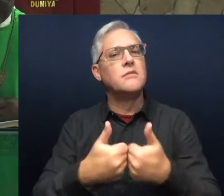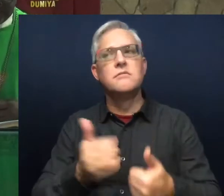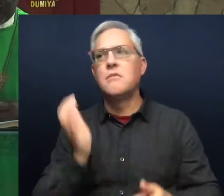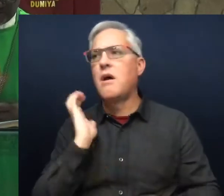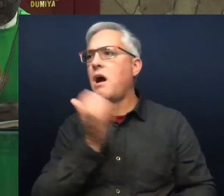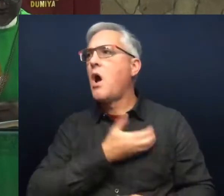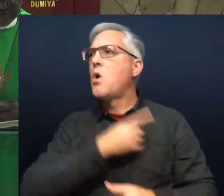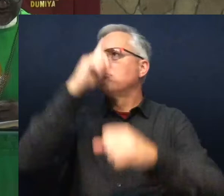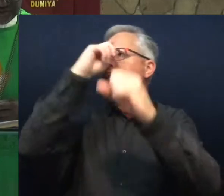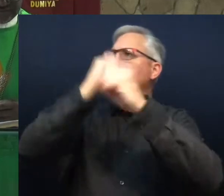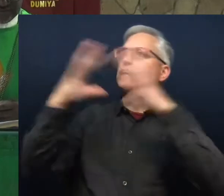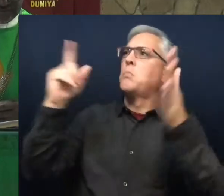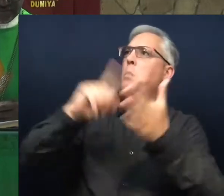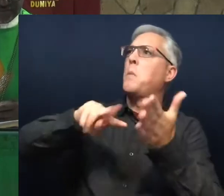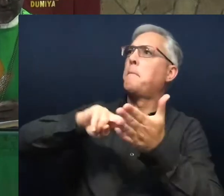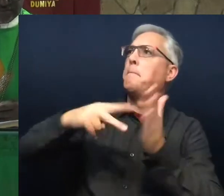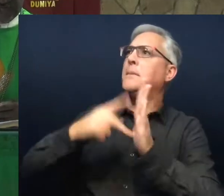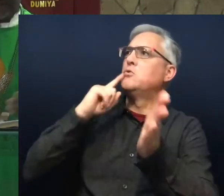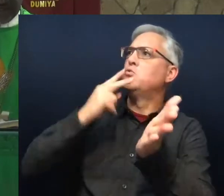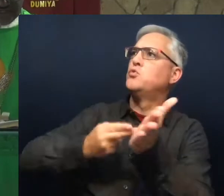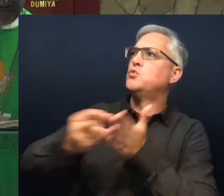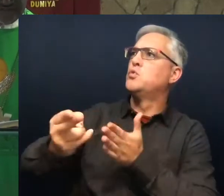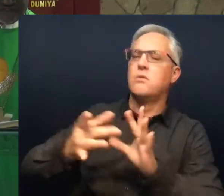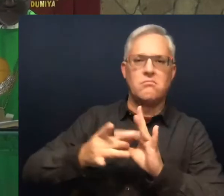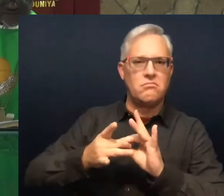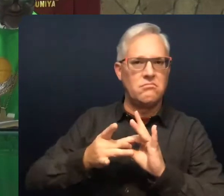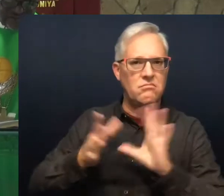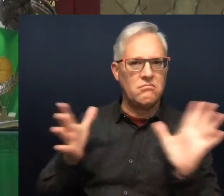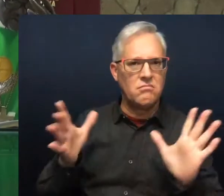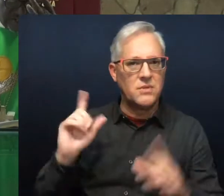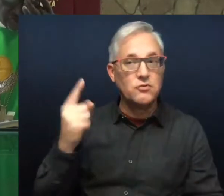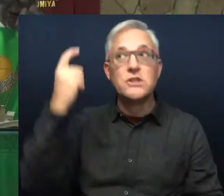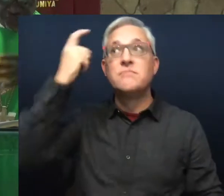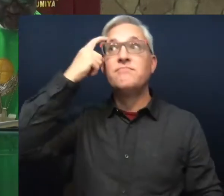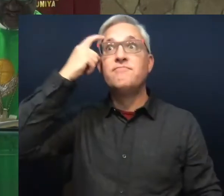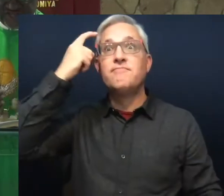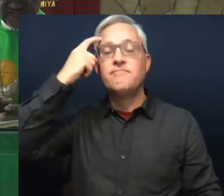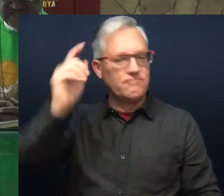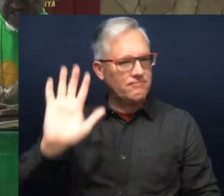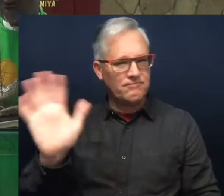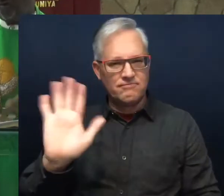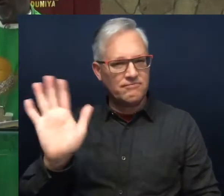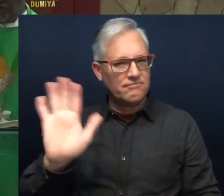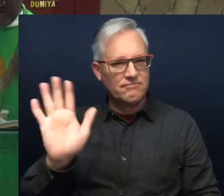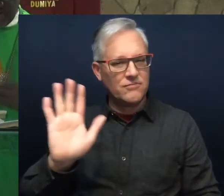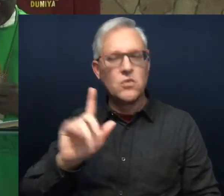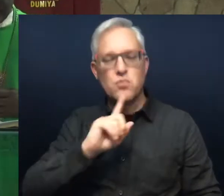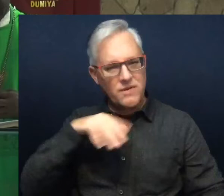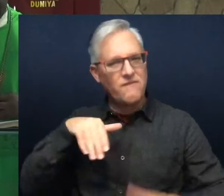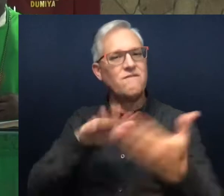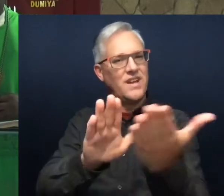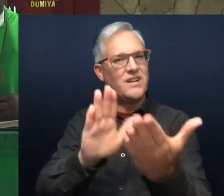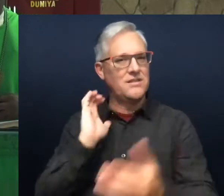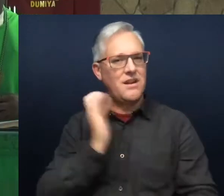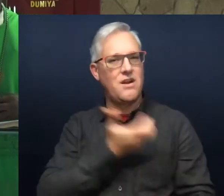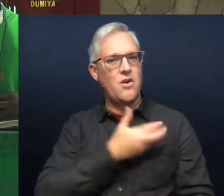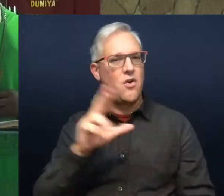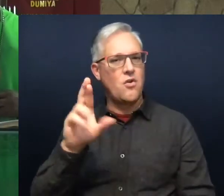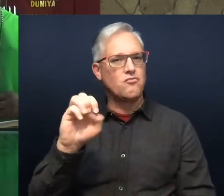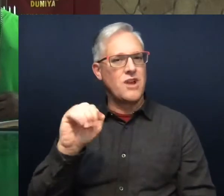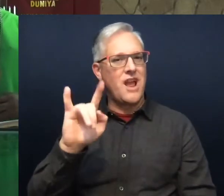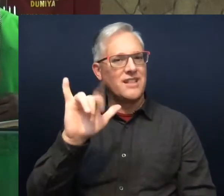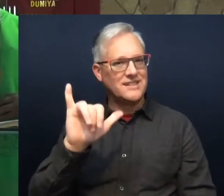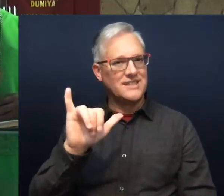our perception of truth as a matter of intellect and to face the reality of who we are